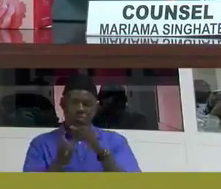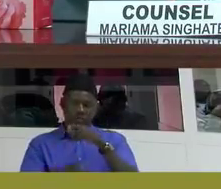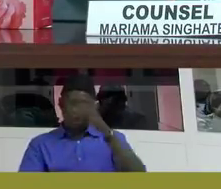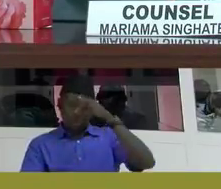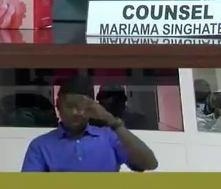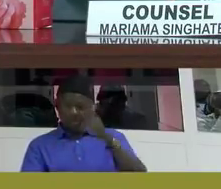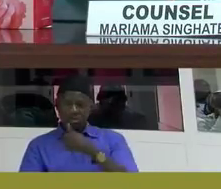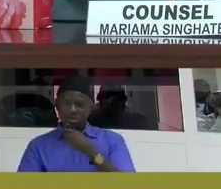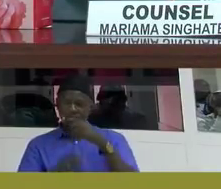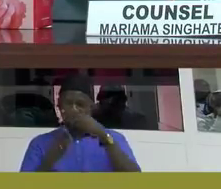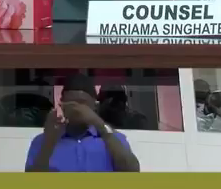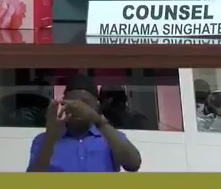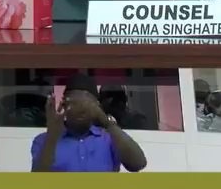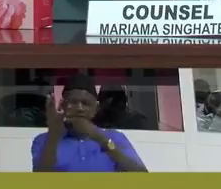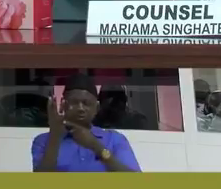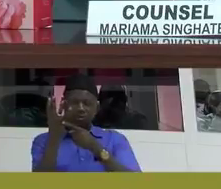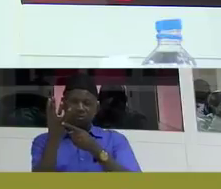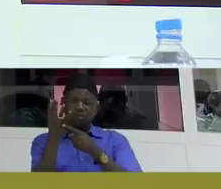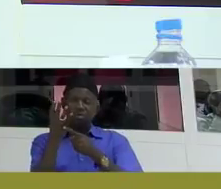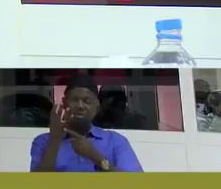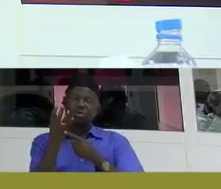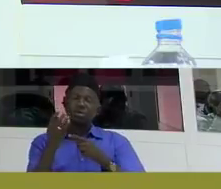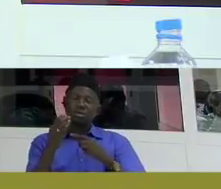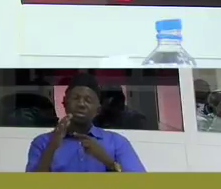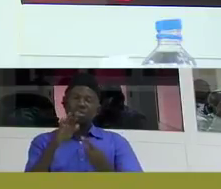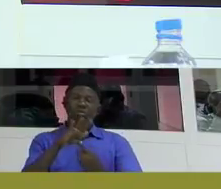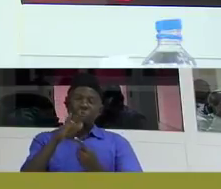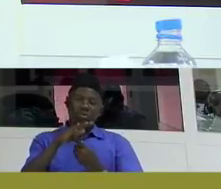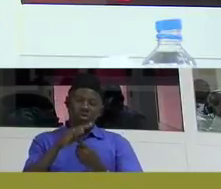violations? I do agree. Right. So